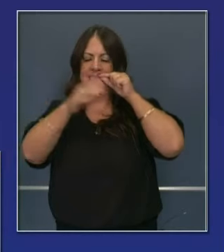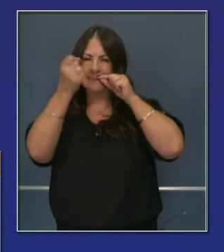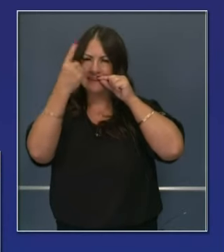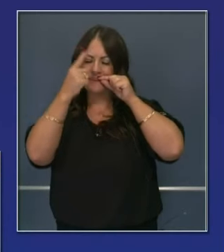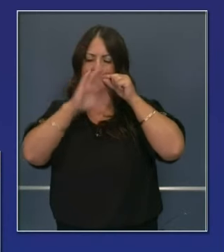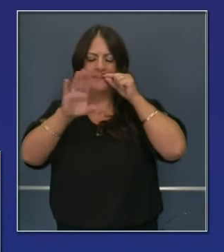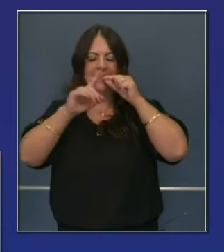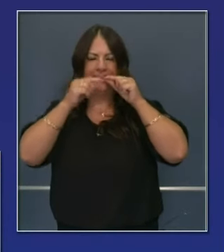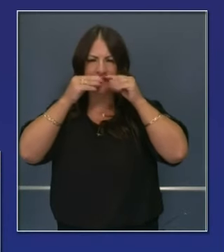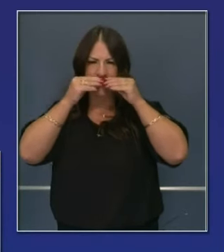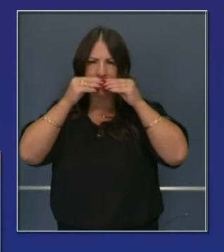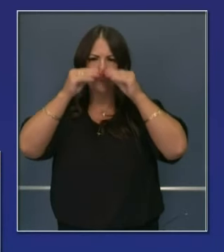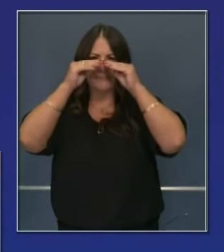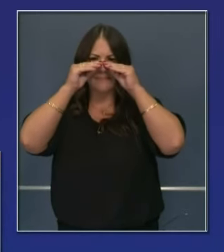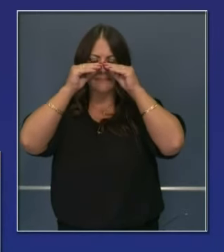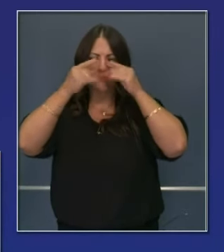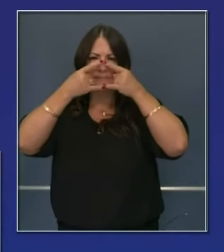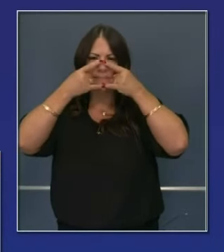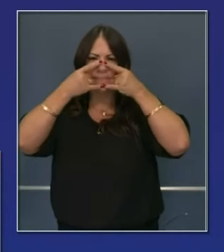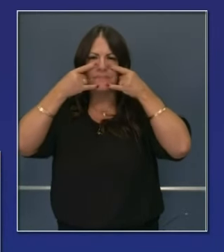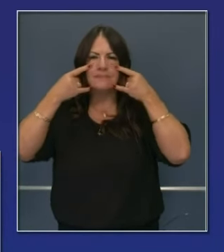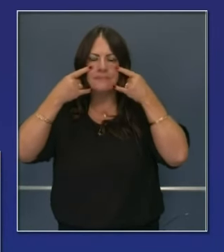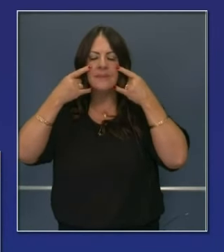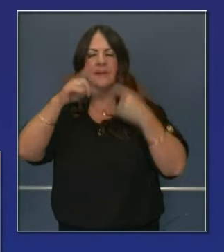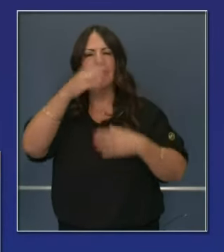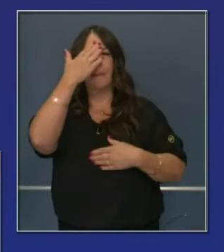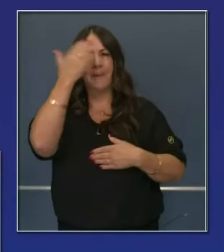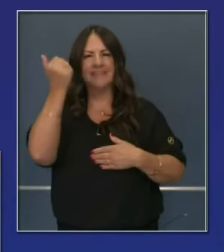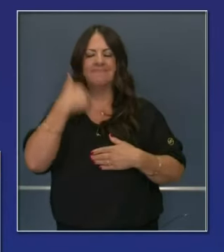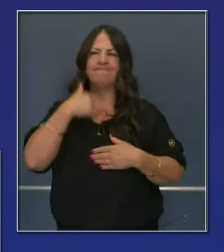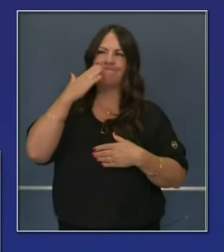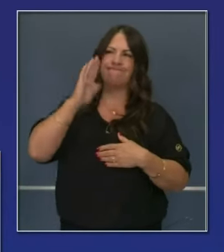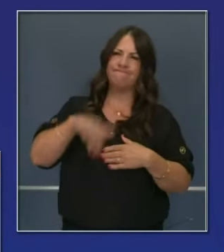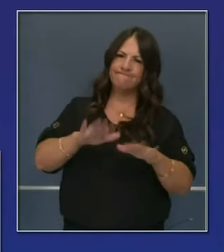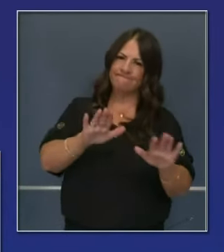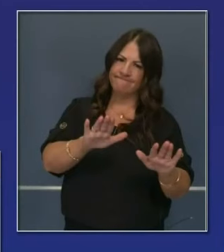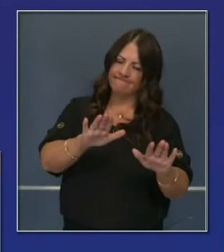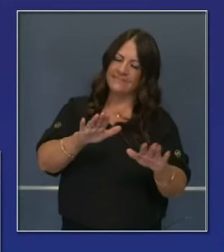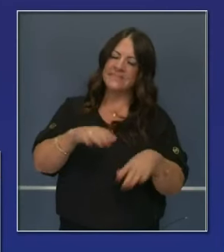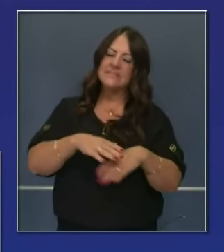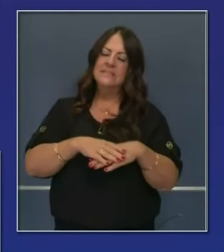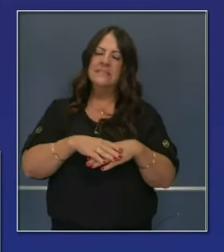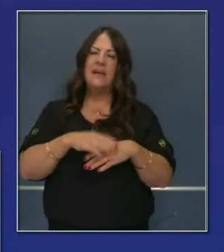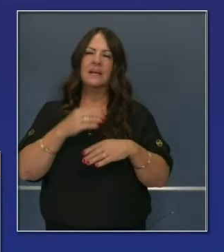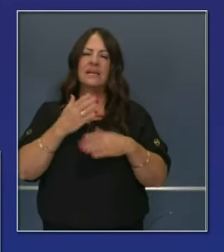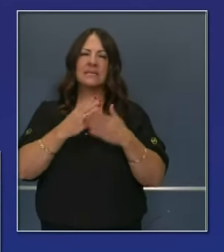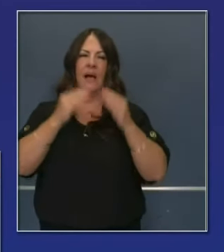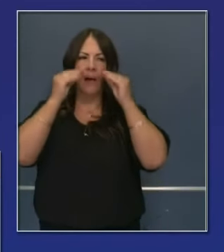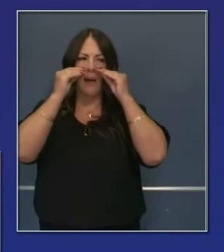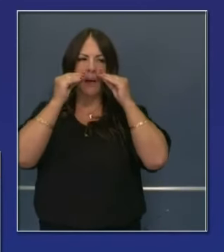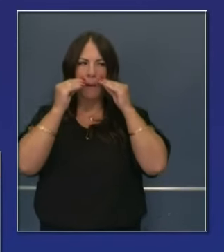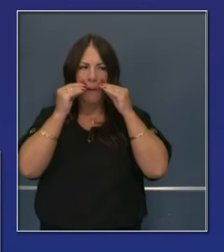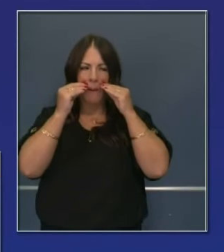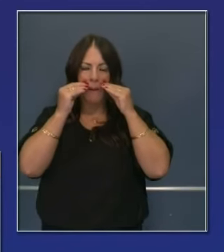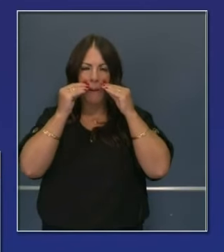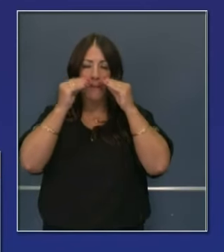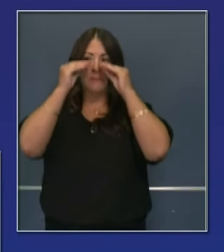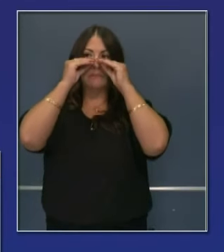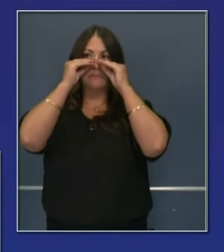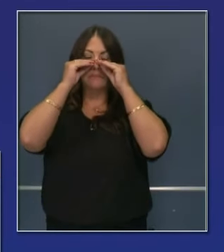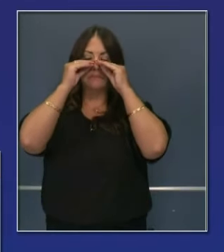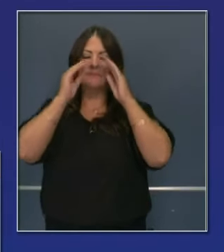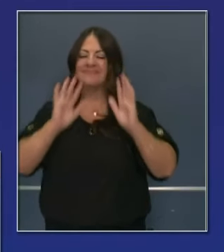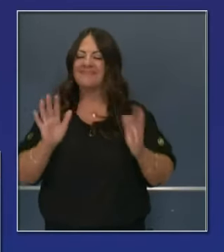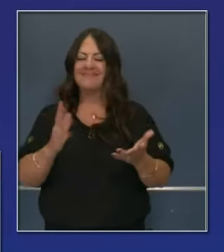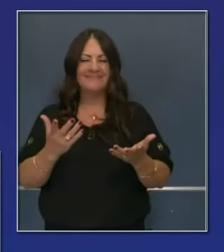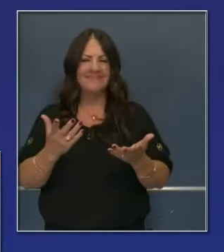a mask. I don't, again, malign anybody or begrudge anybody for momentary lapses we all, including me, do, and